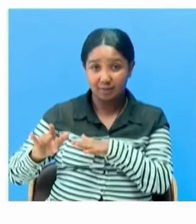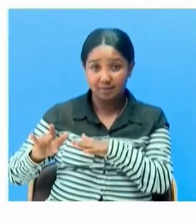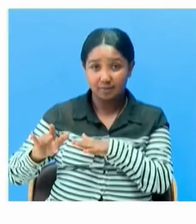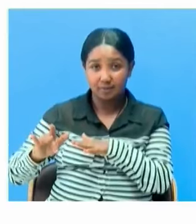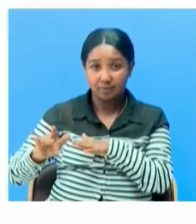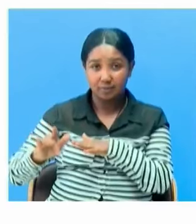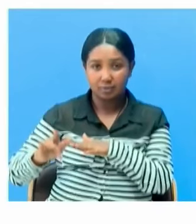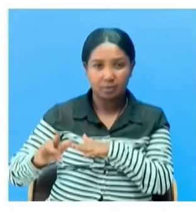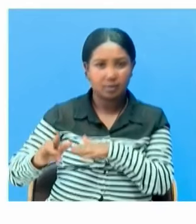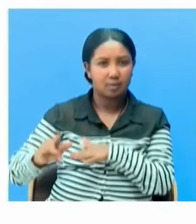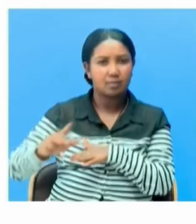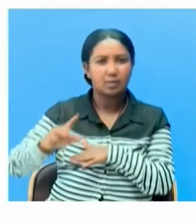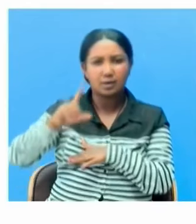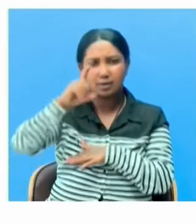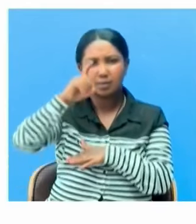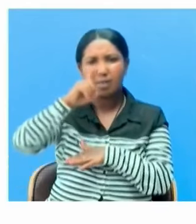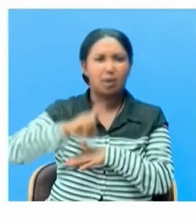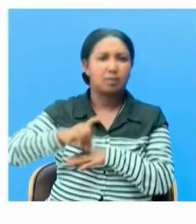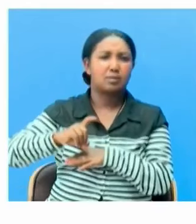is smart.